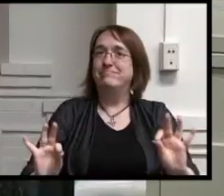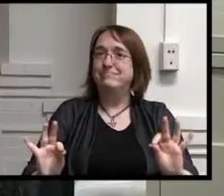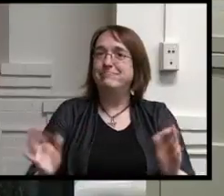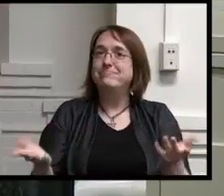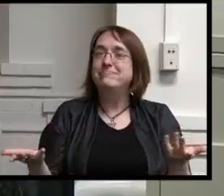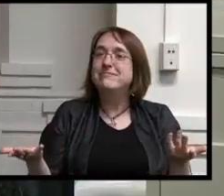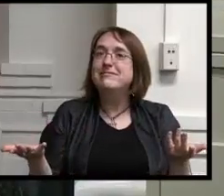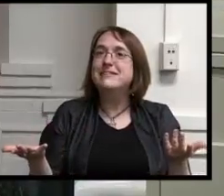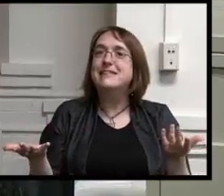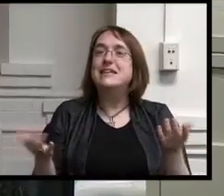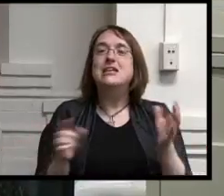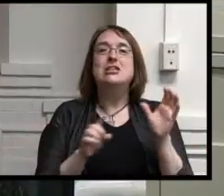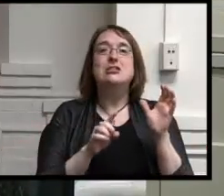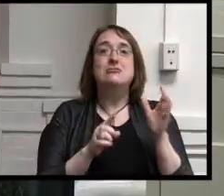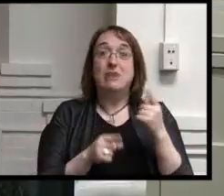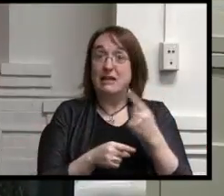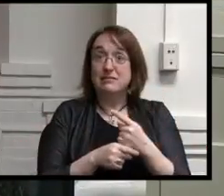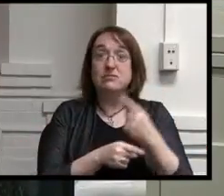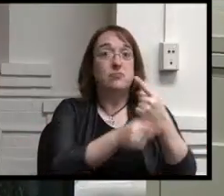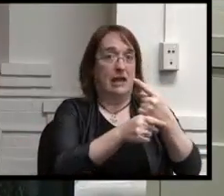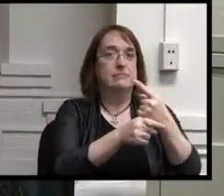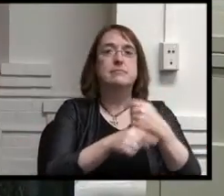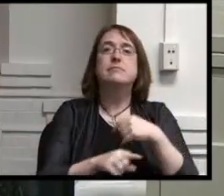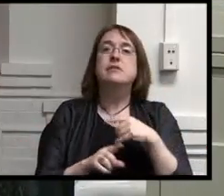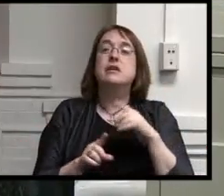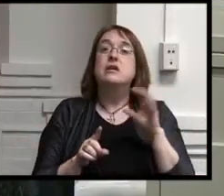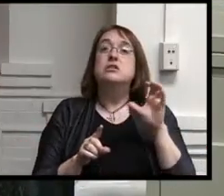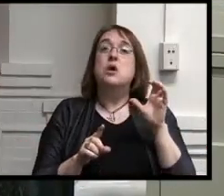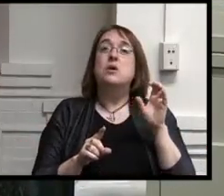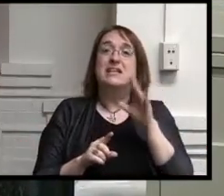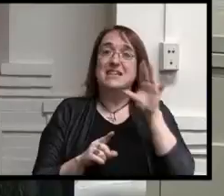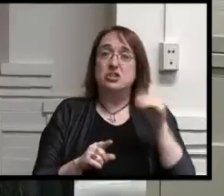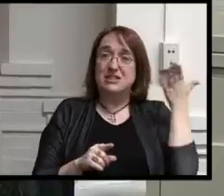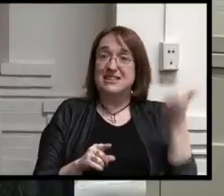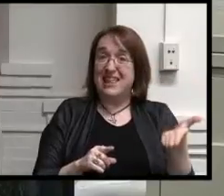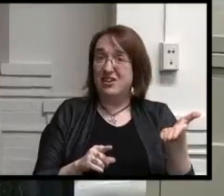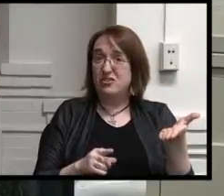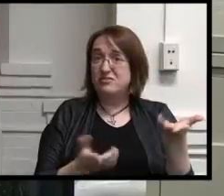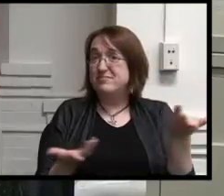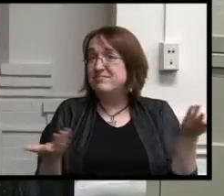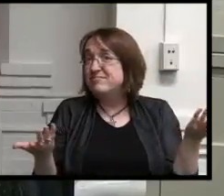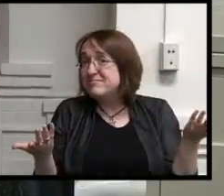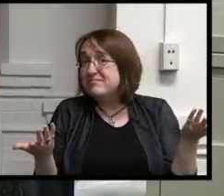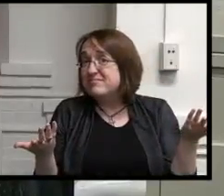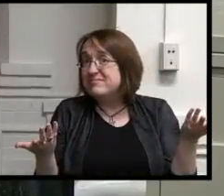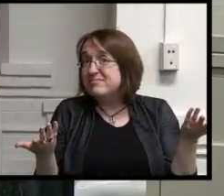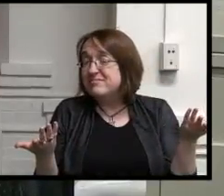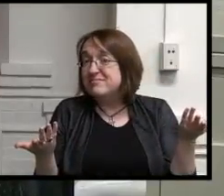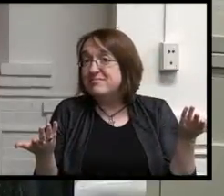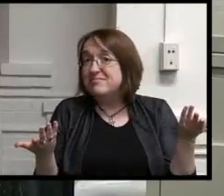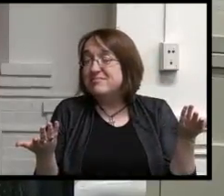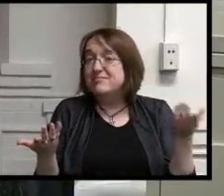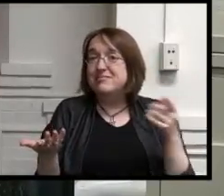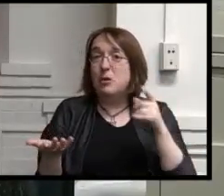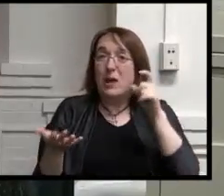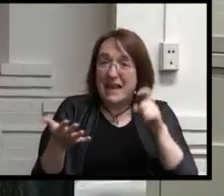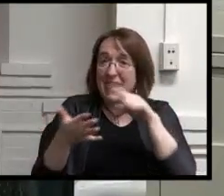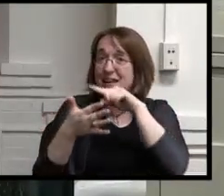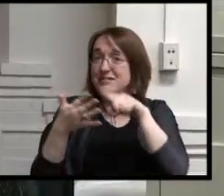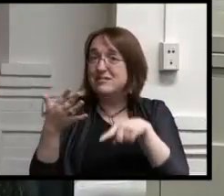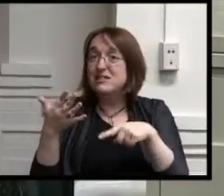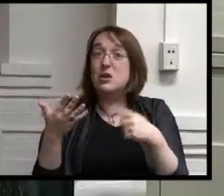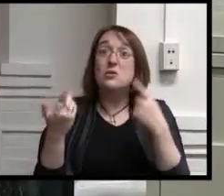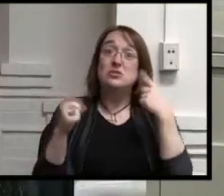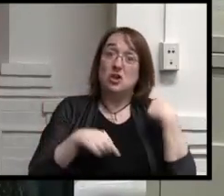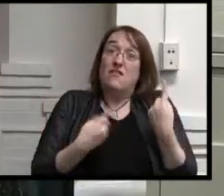So the I agree with contingent, right? Yes. So the contingency is there. I mean, you have to build that in. Right. You know, so we lucked